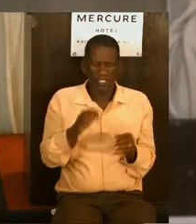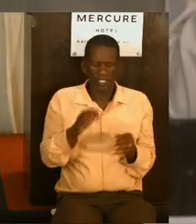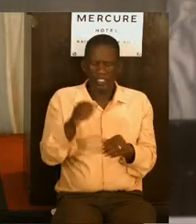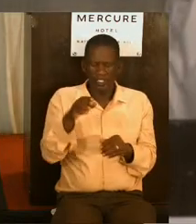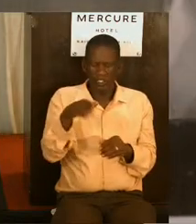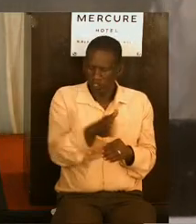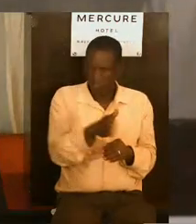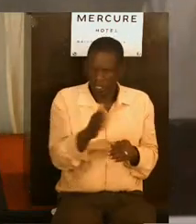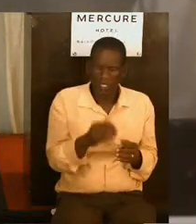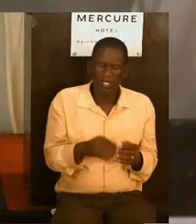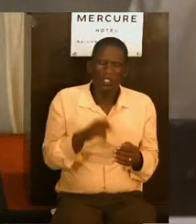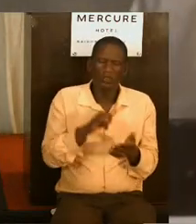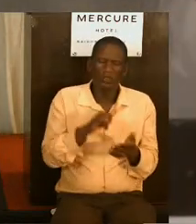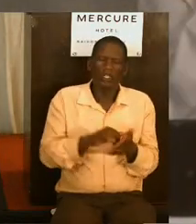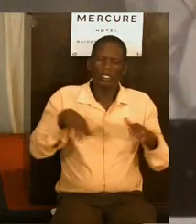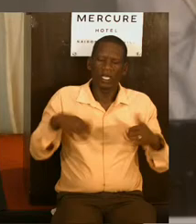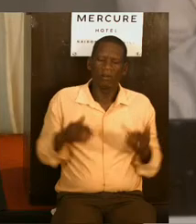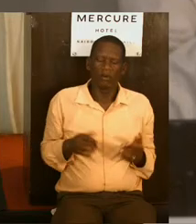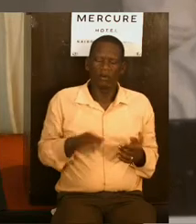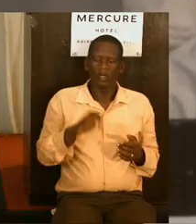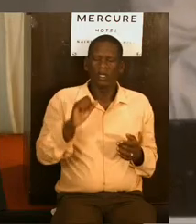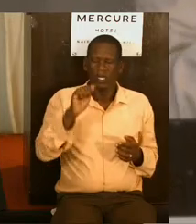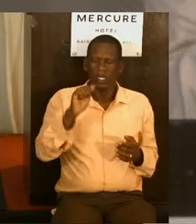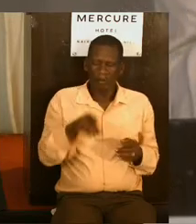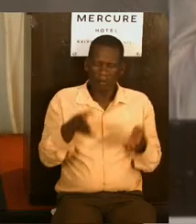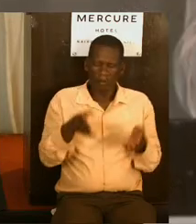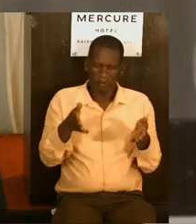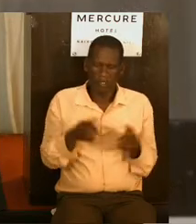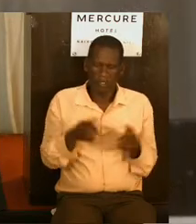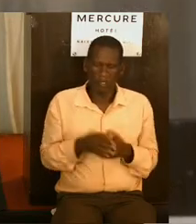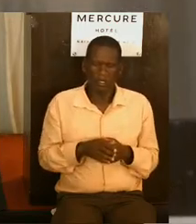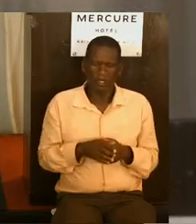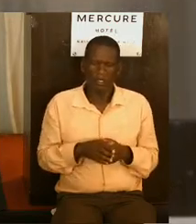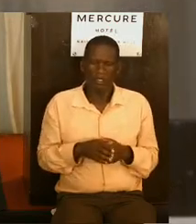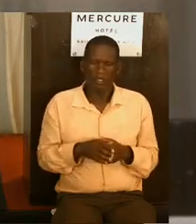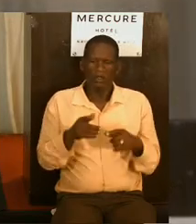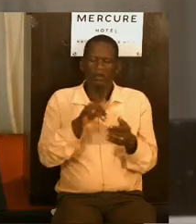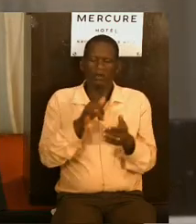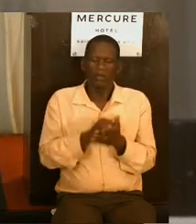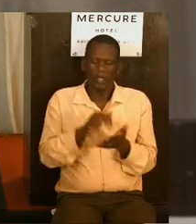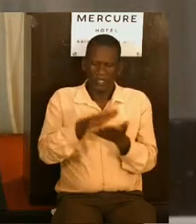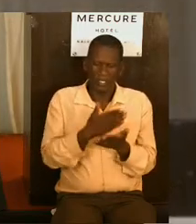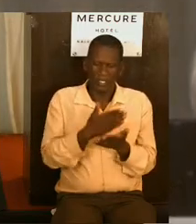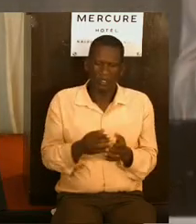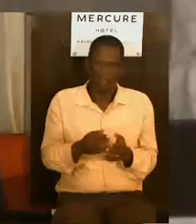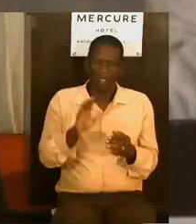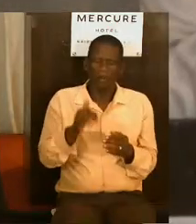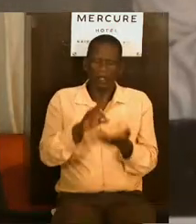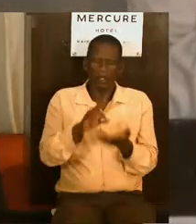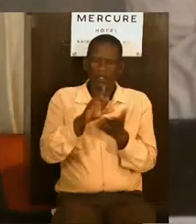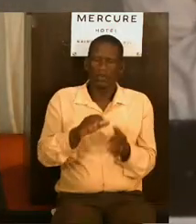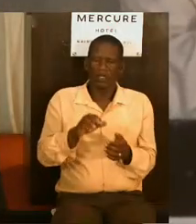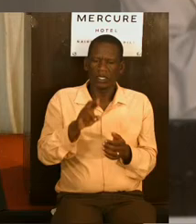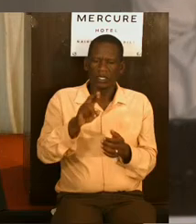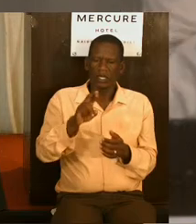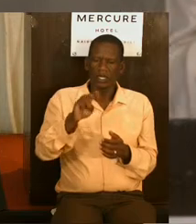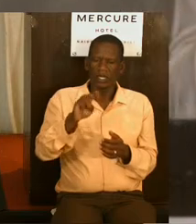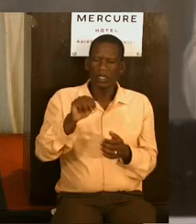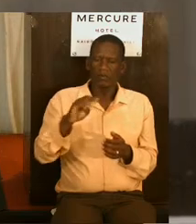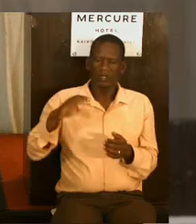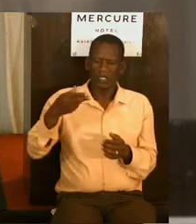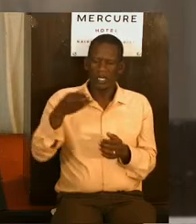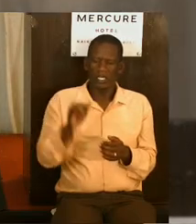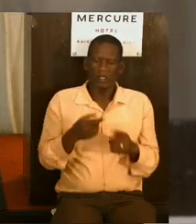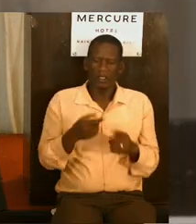so that is all about the recap of today according to that session by Dr Dr mishai